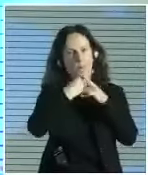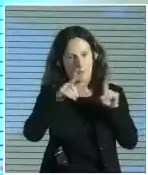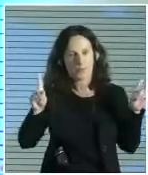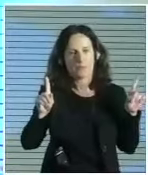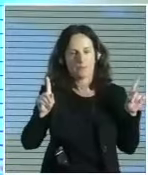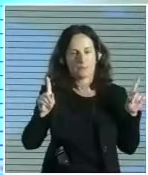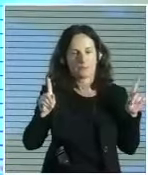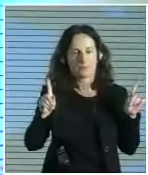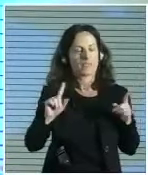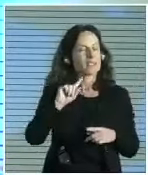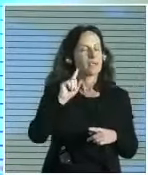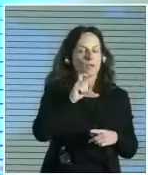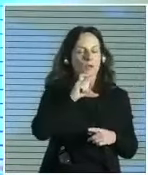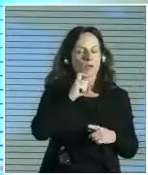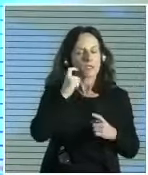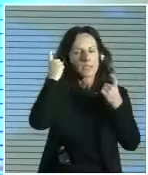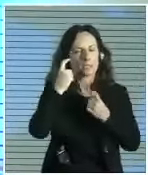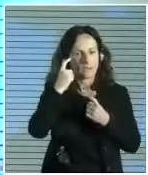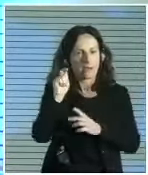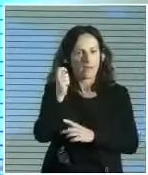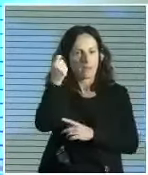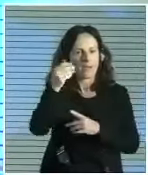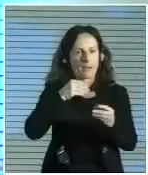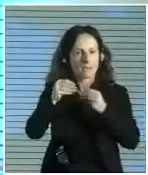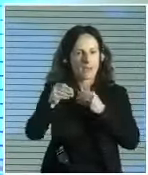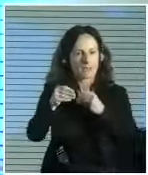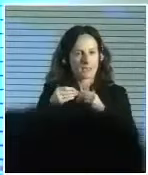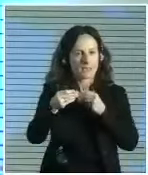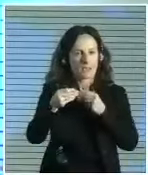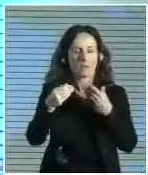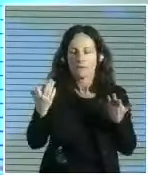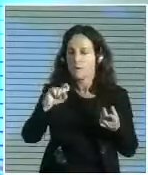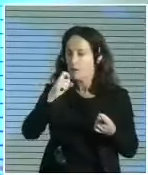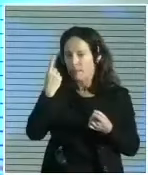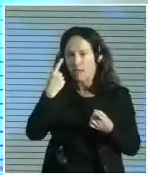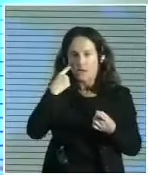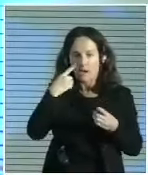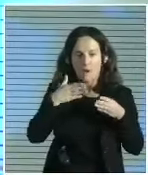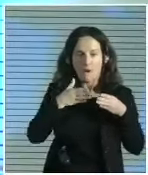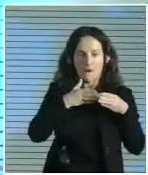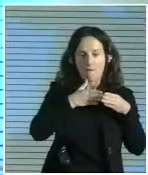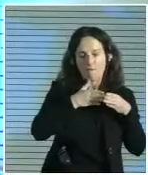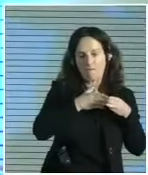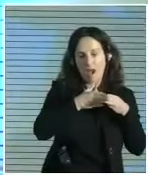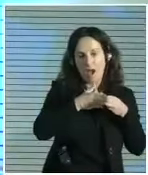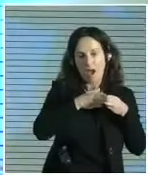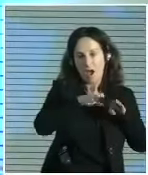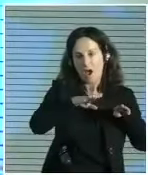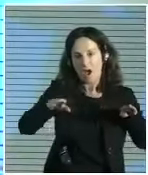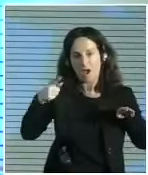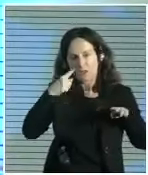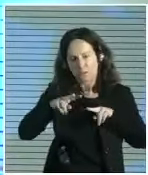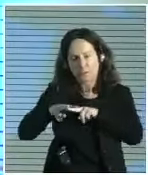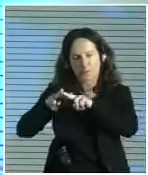audit our ships and identify the items to eliminate. So we identified about